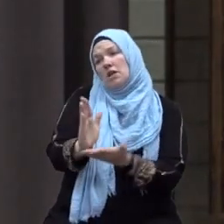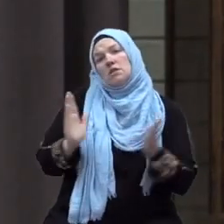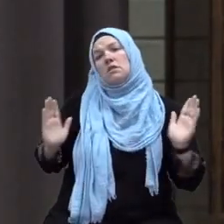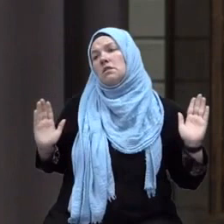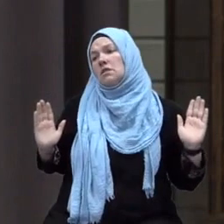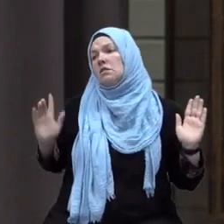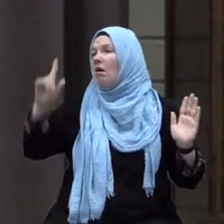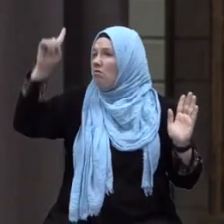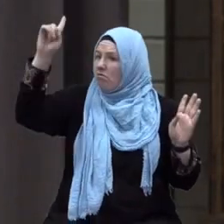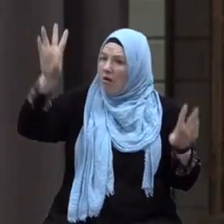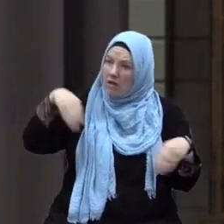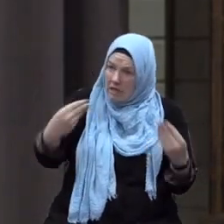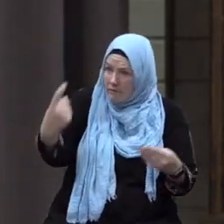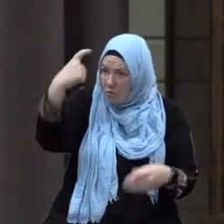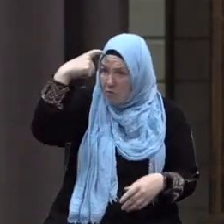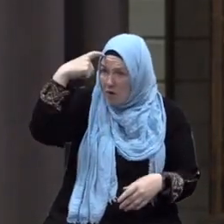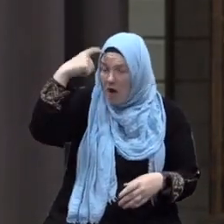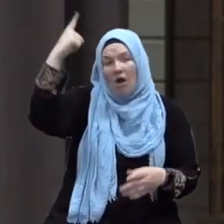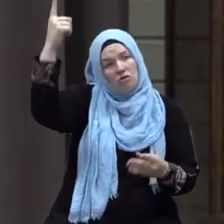their faith.